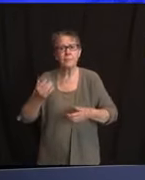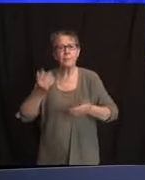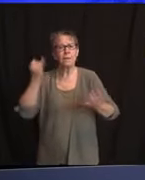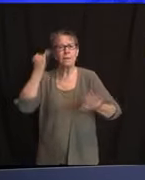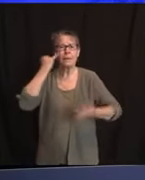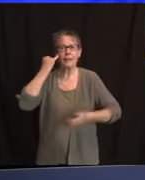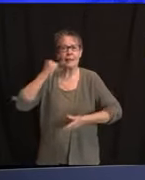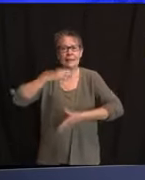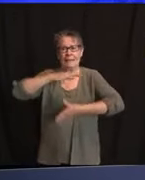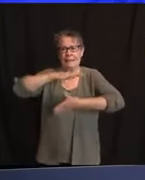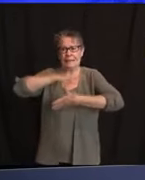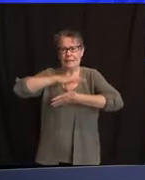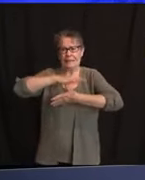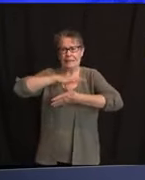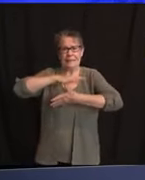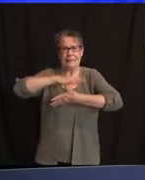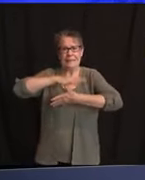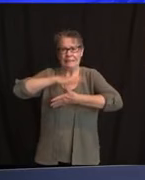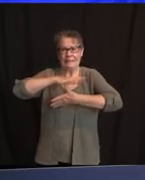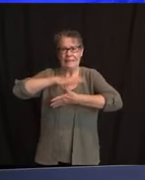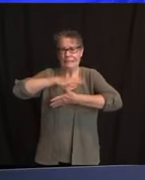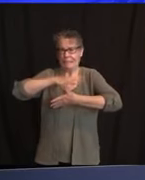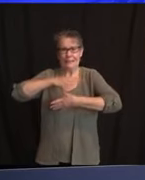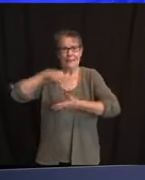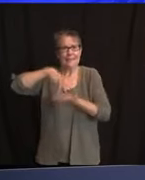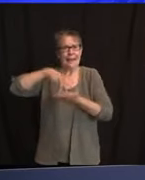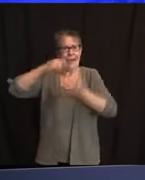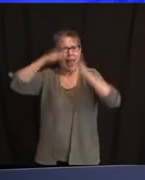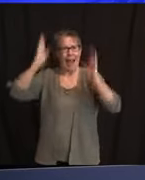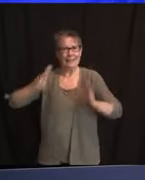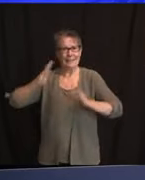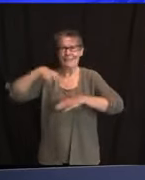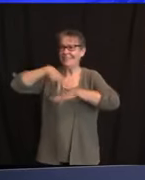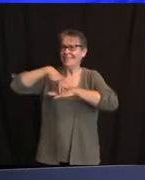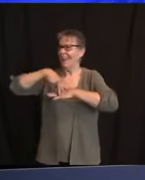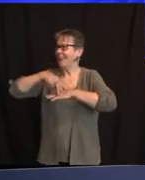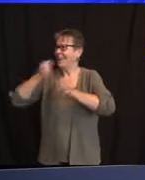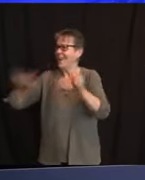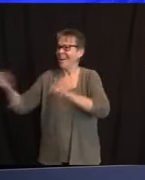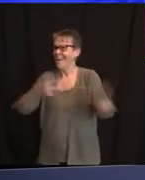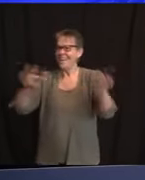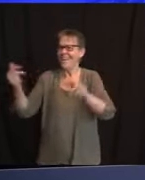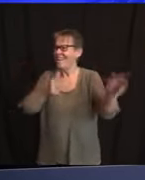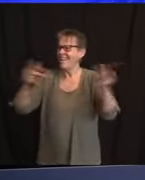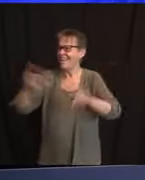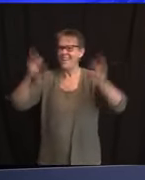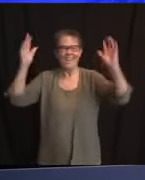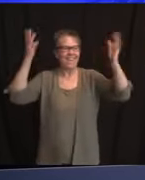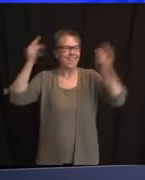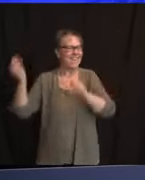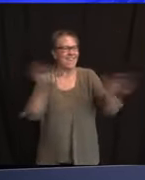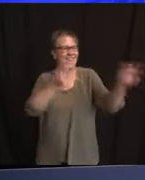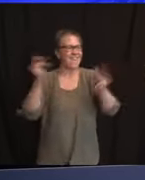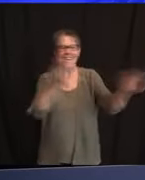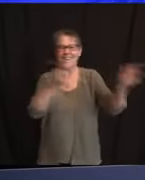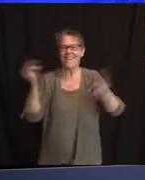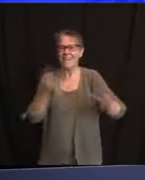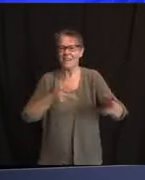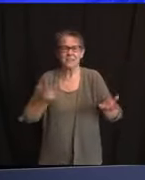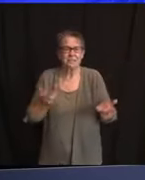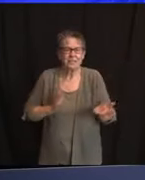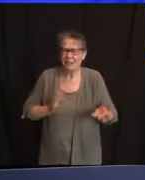discouraging, and the intent of my letter to Department of Education and public and non-public schools, was directing students to gather on the